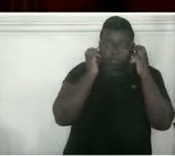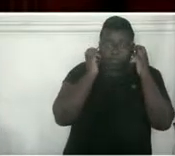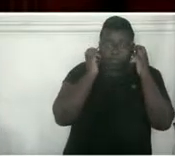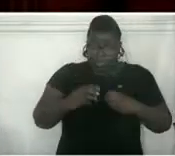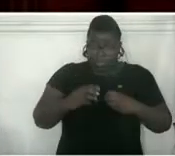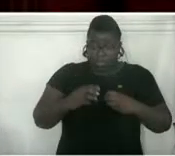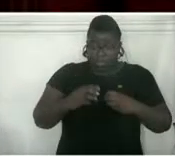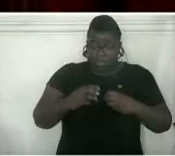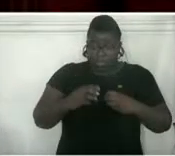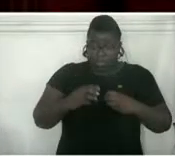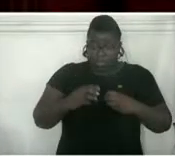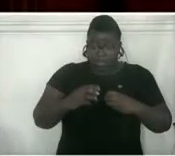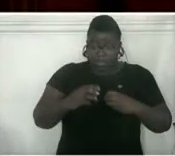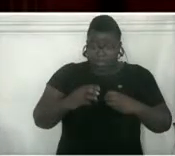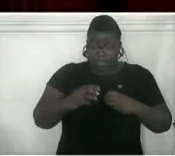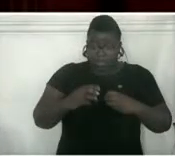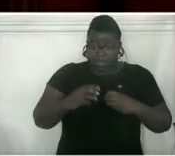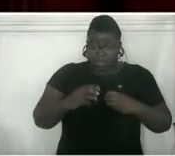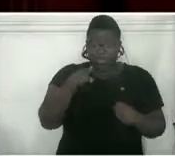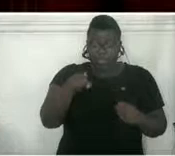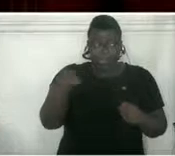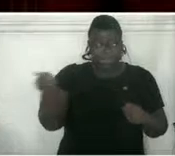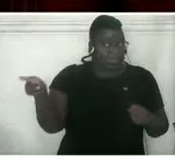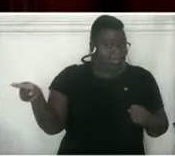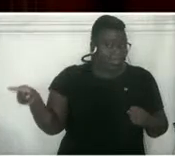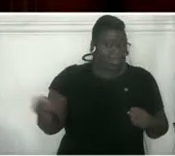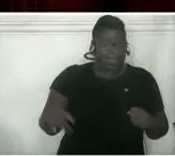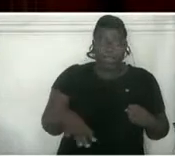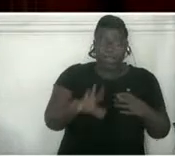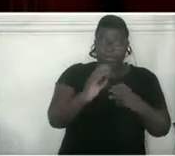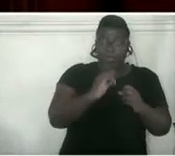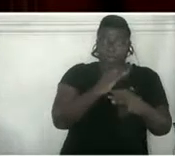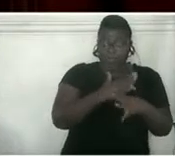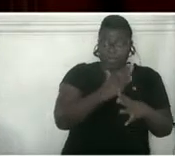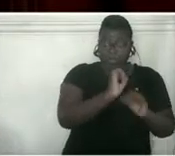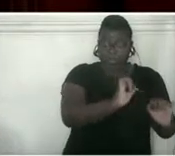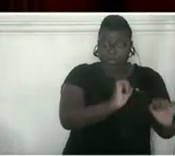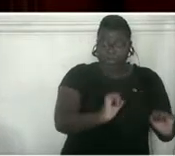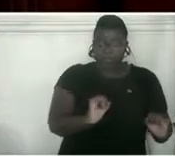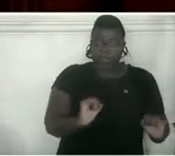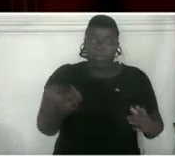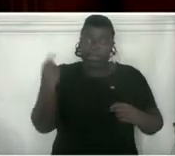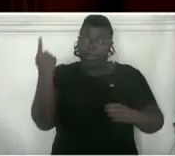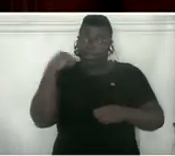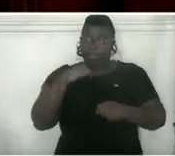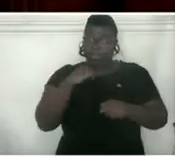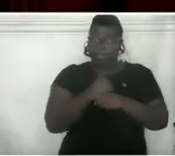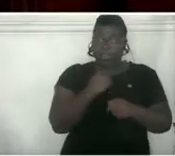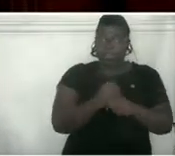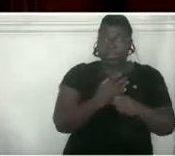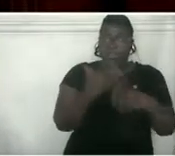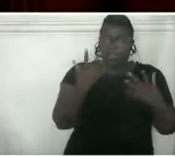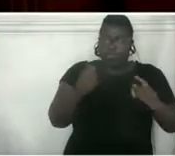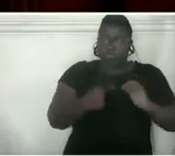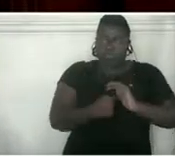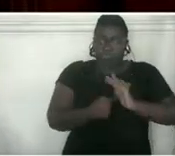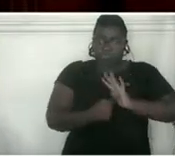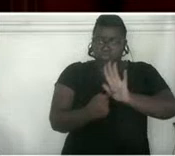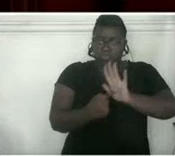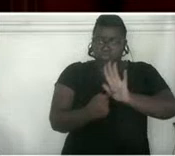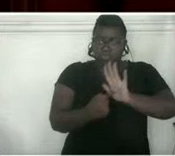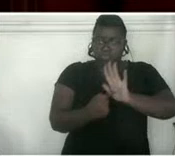employees of their industries. Last year, we stated our ambition